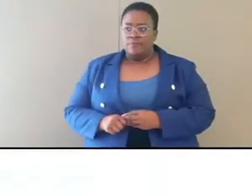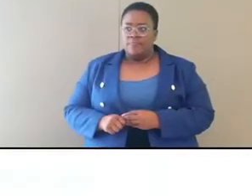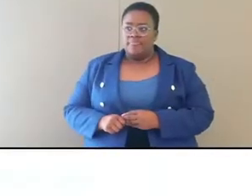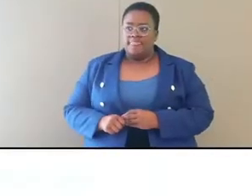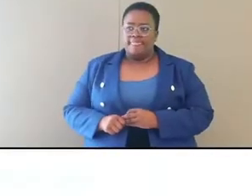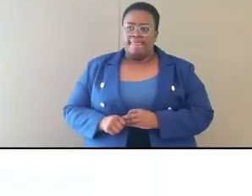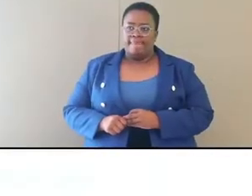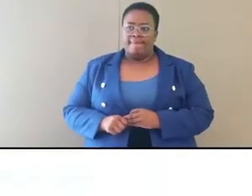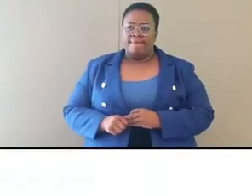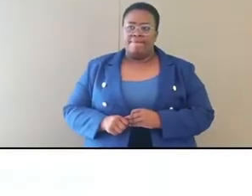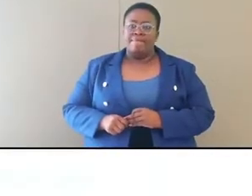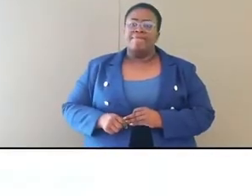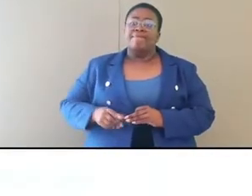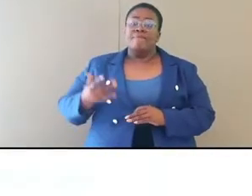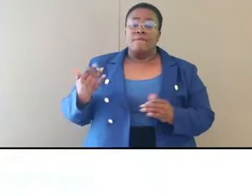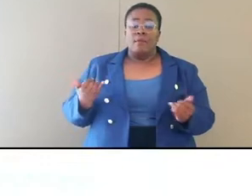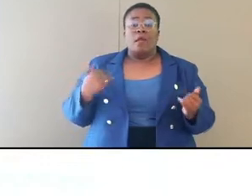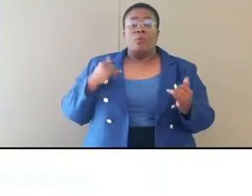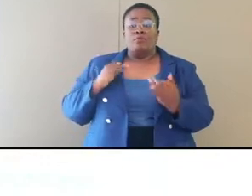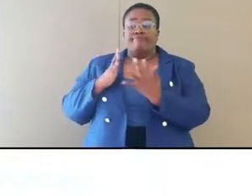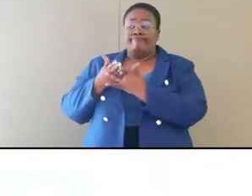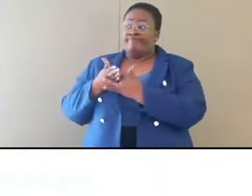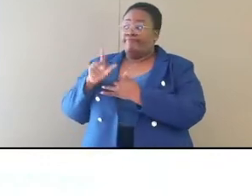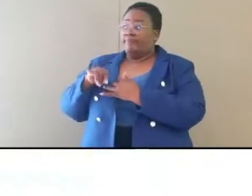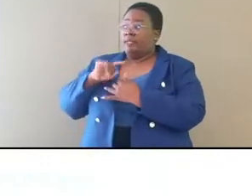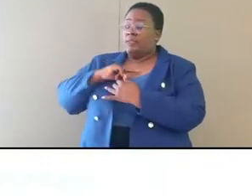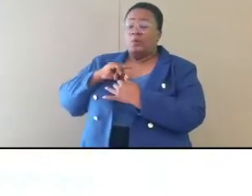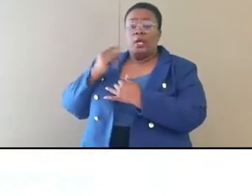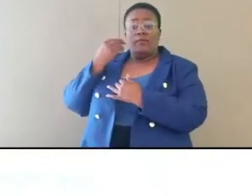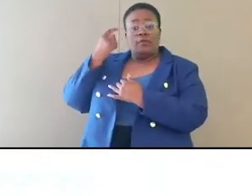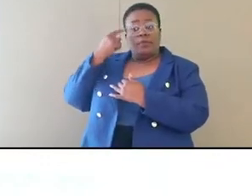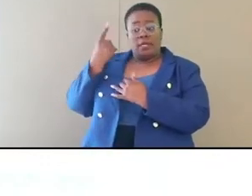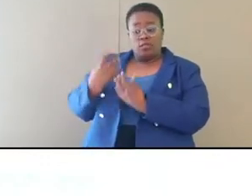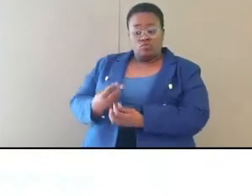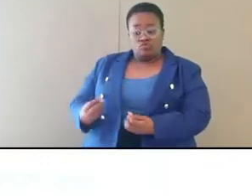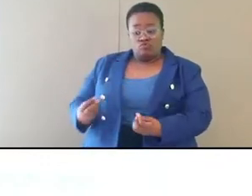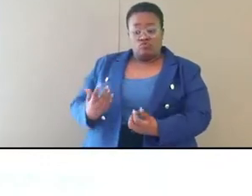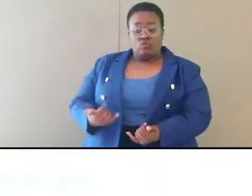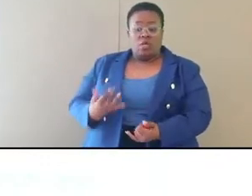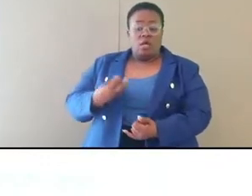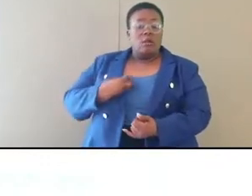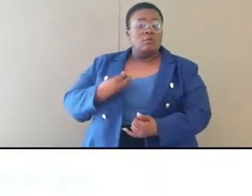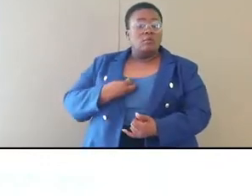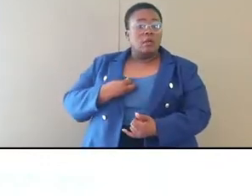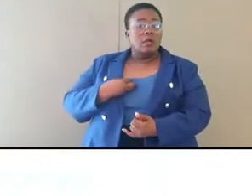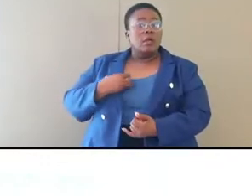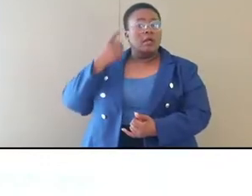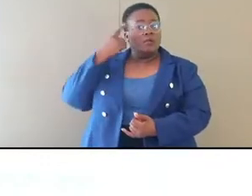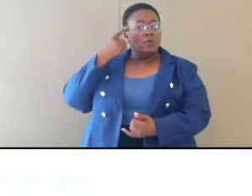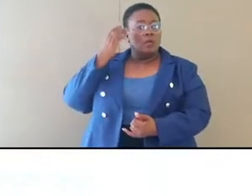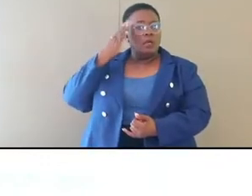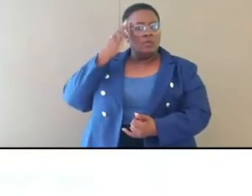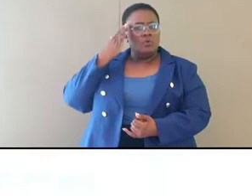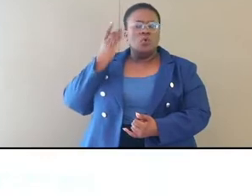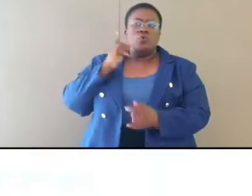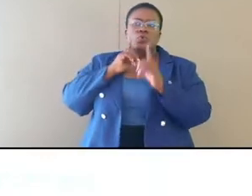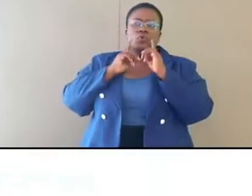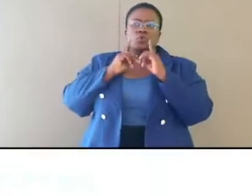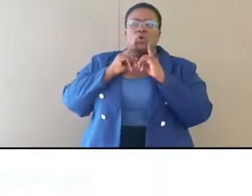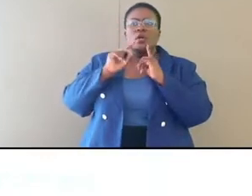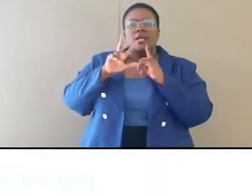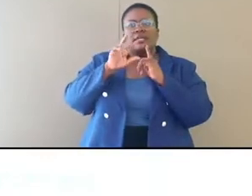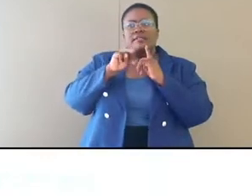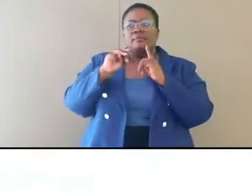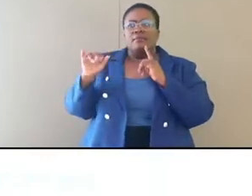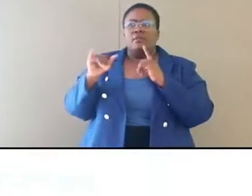And this is where we need to intervene now because that is, you think of young children at this point, and I know we talk in numbers, eight million children, but each one of